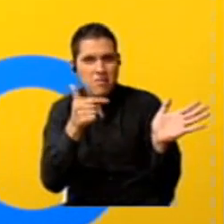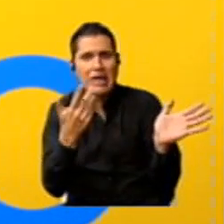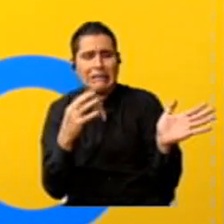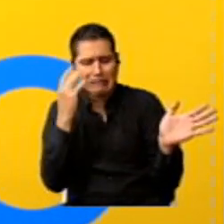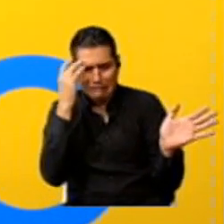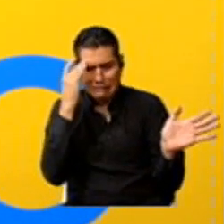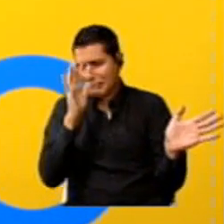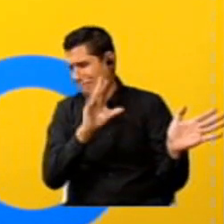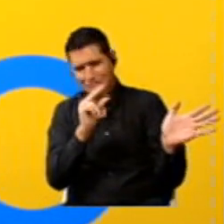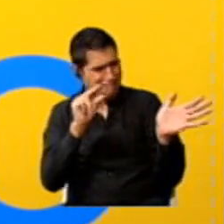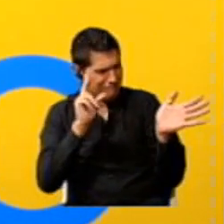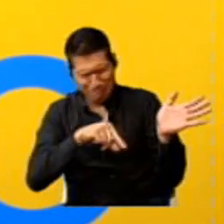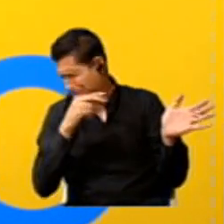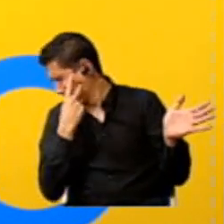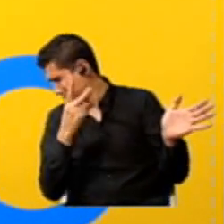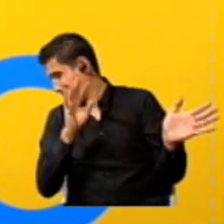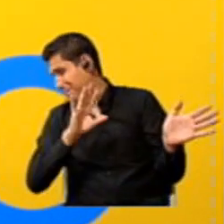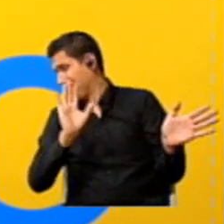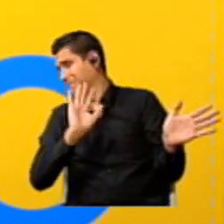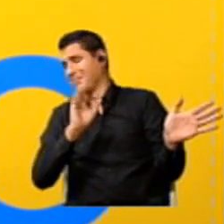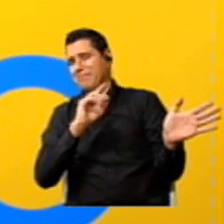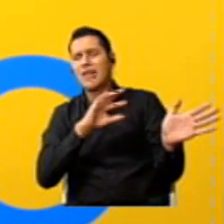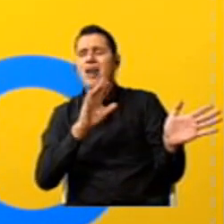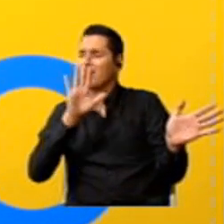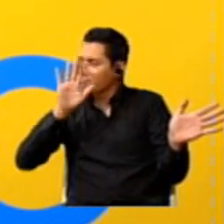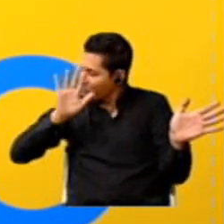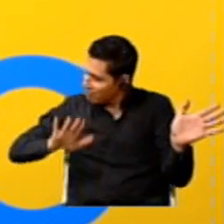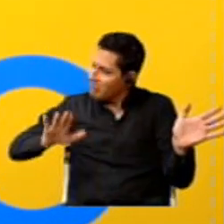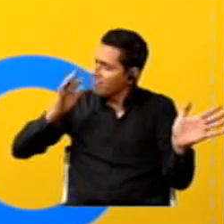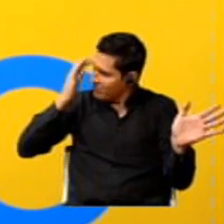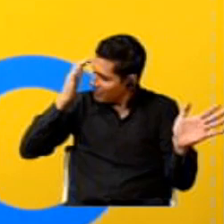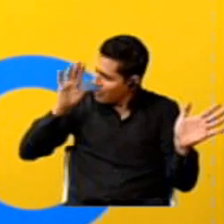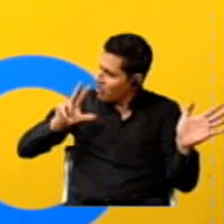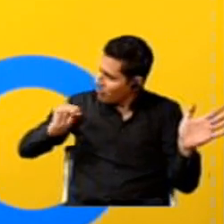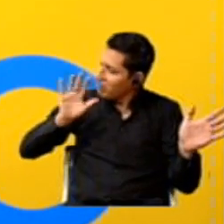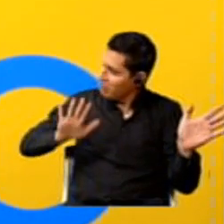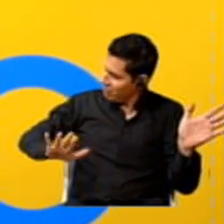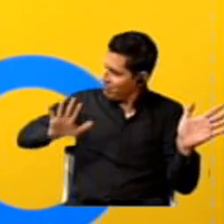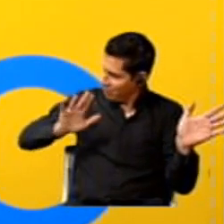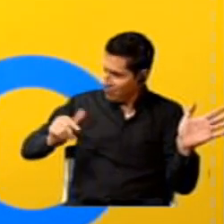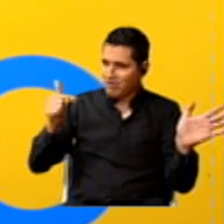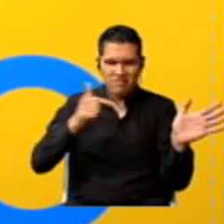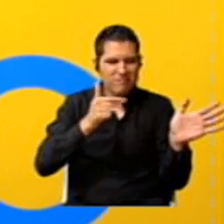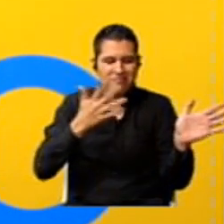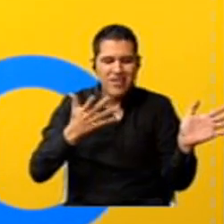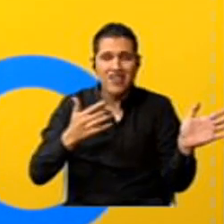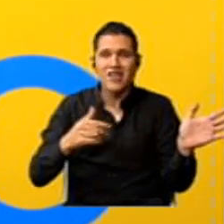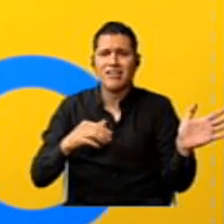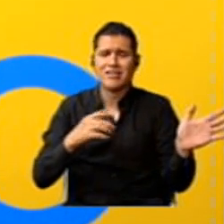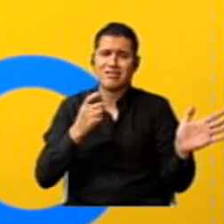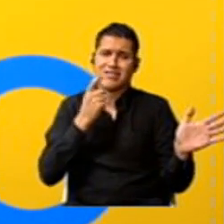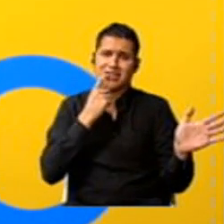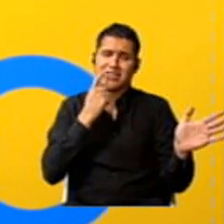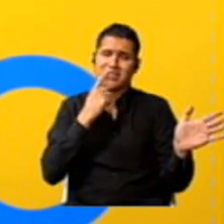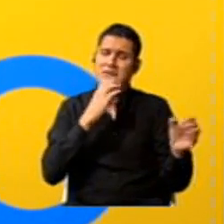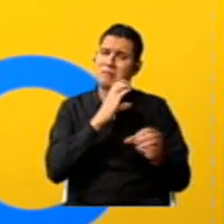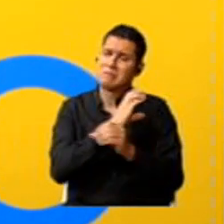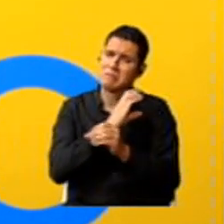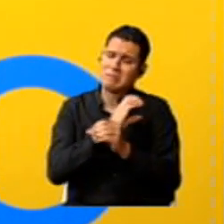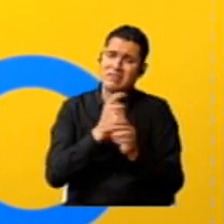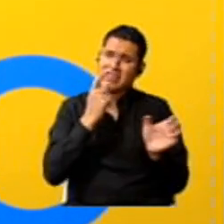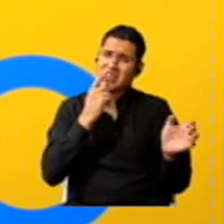Oh, no, no, no, no, teacher. Yeah, don't worry, Waldo. Oh, dental care.